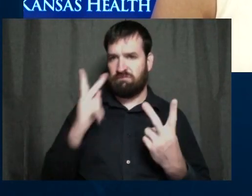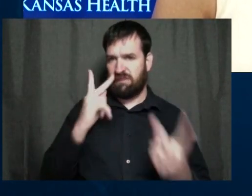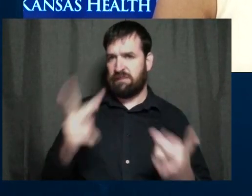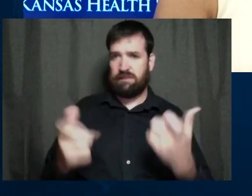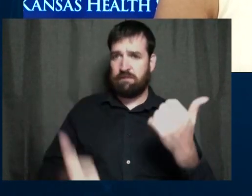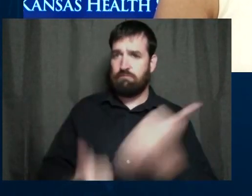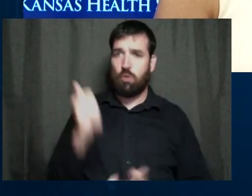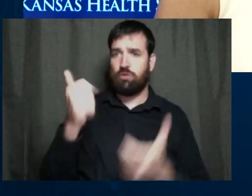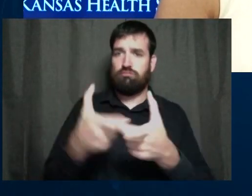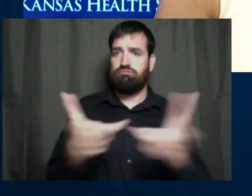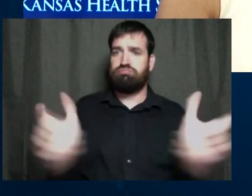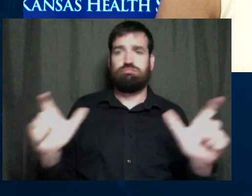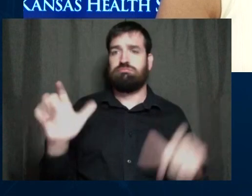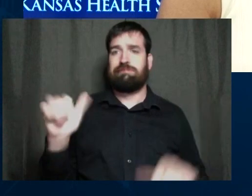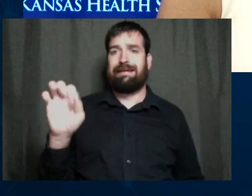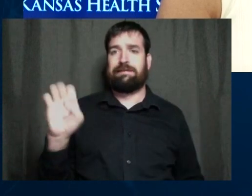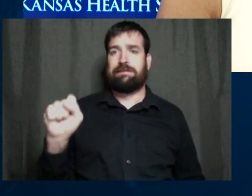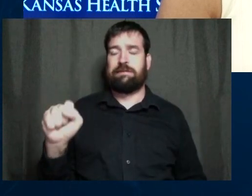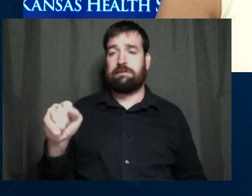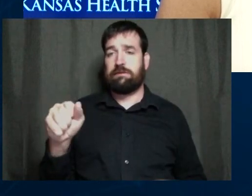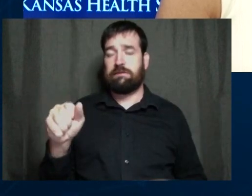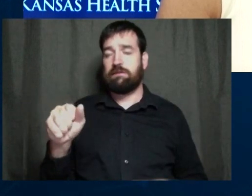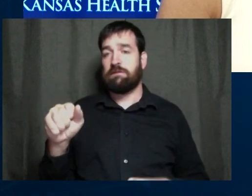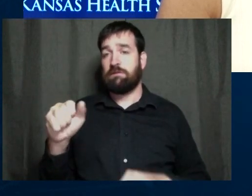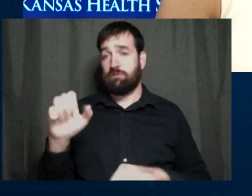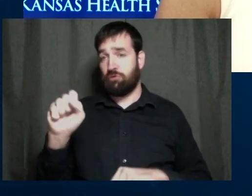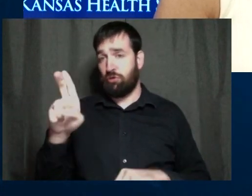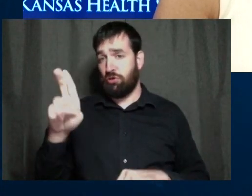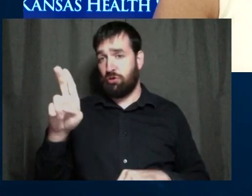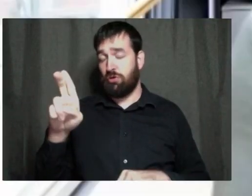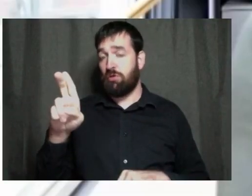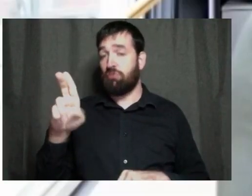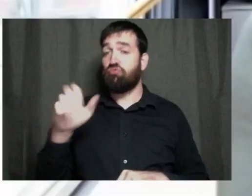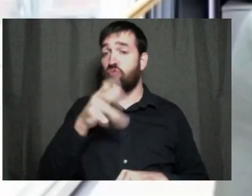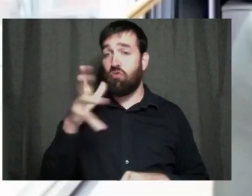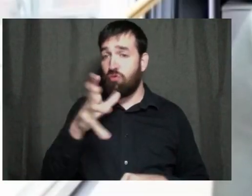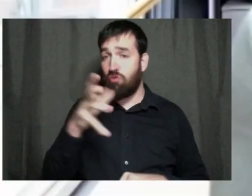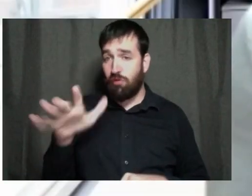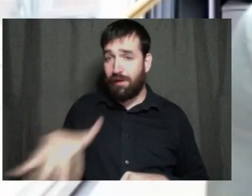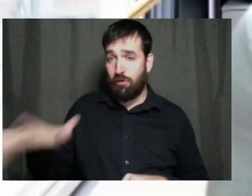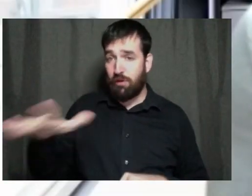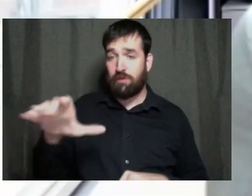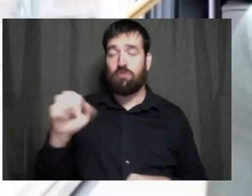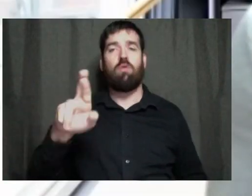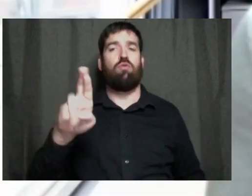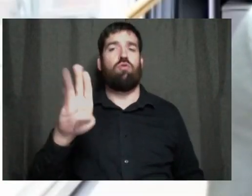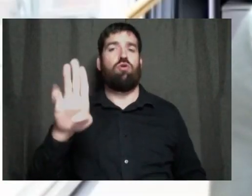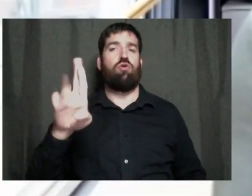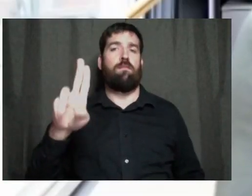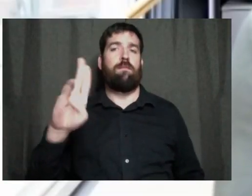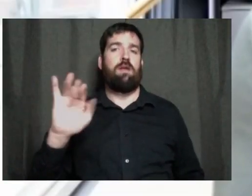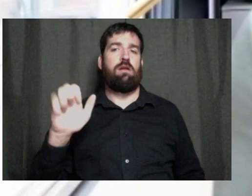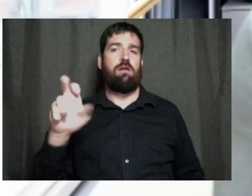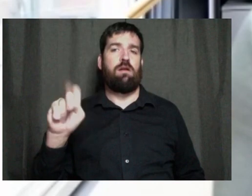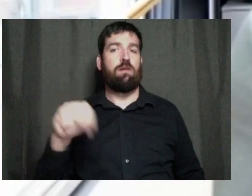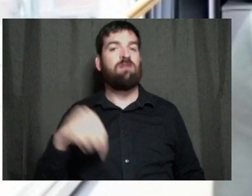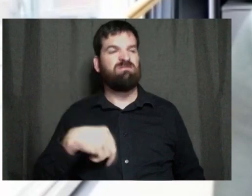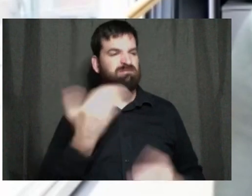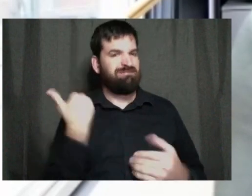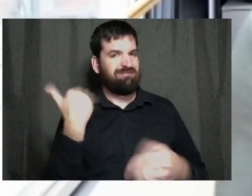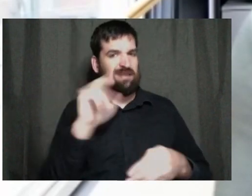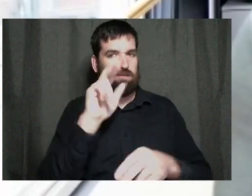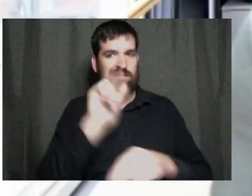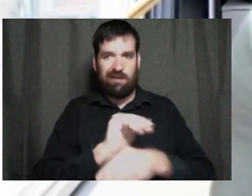COVID right now? Is it more rural areas or is it urban areas? You know, I was looking at this online last night. You